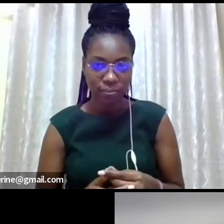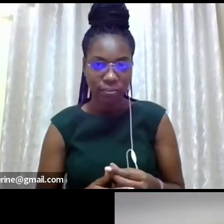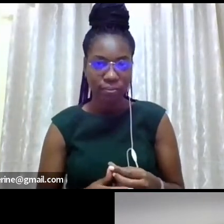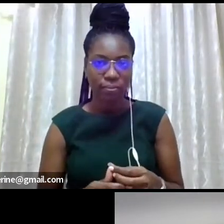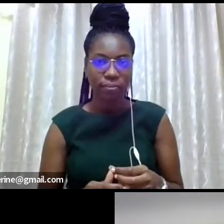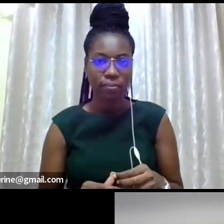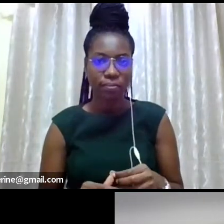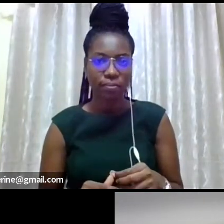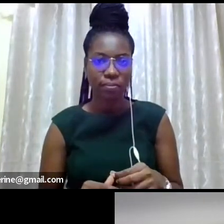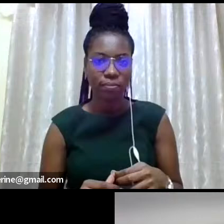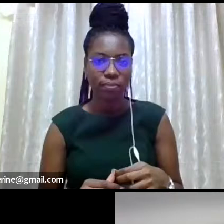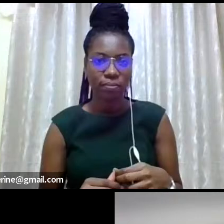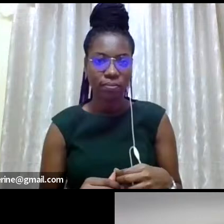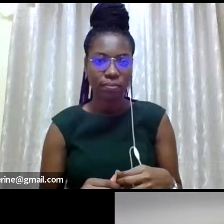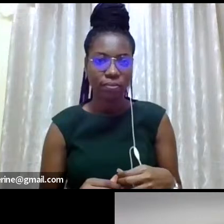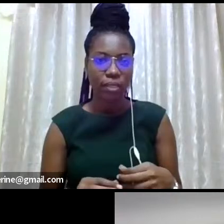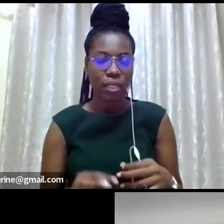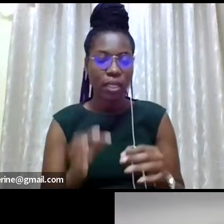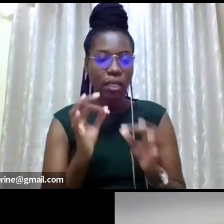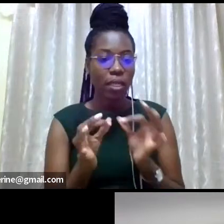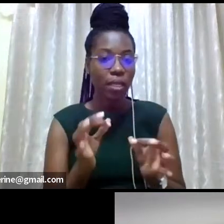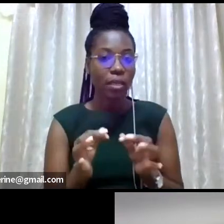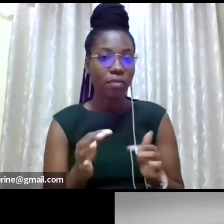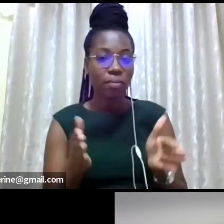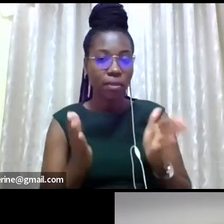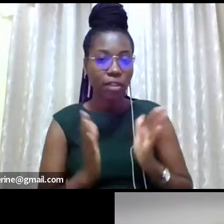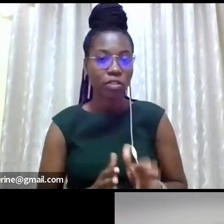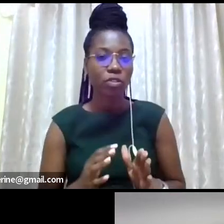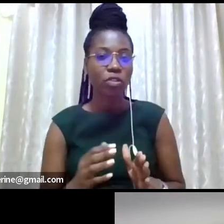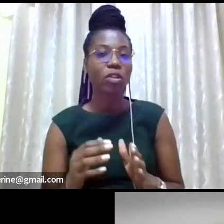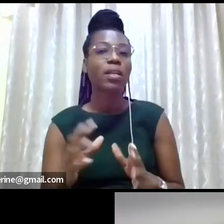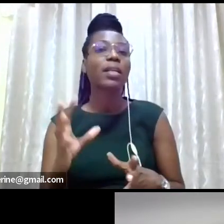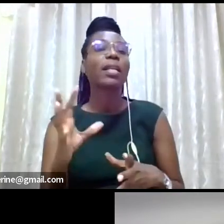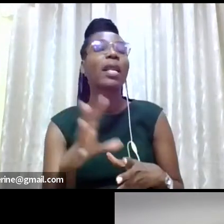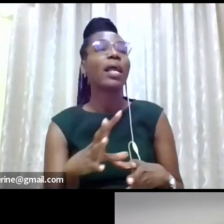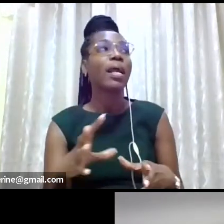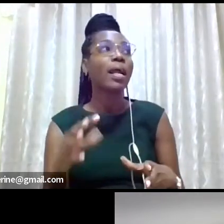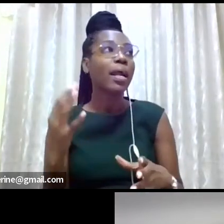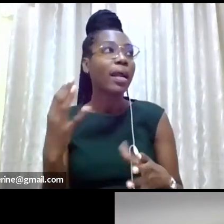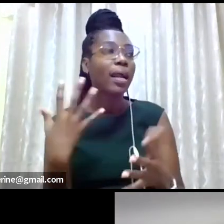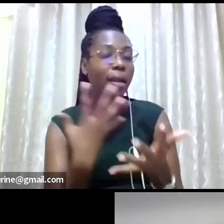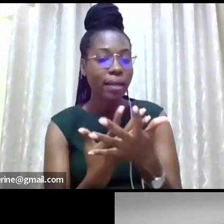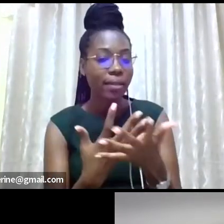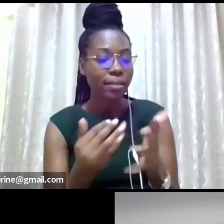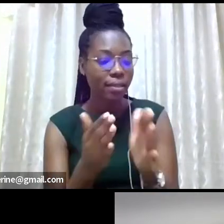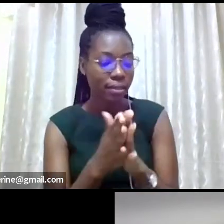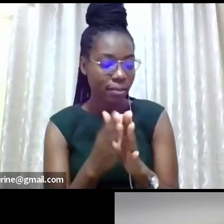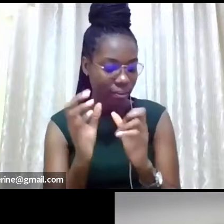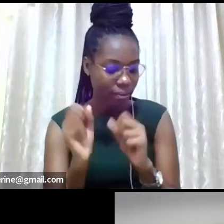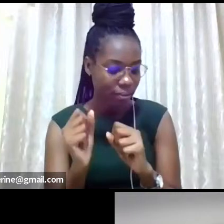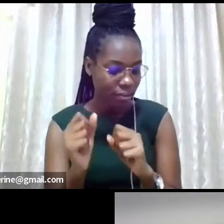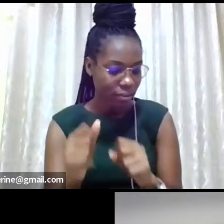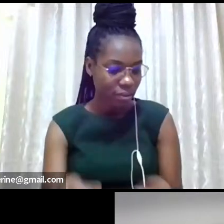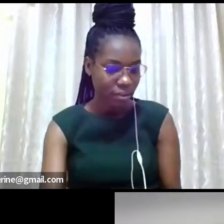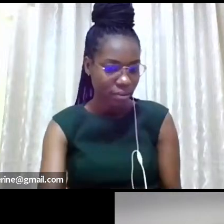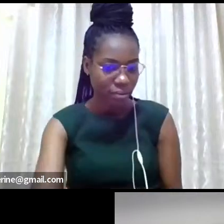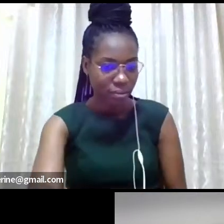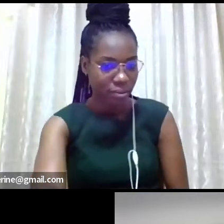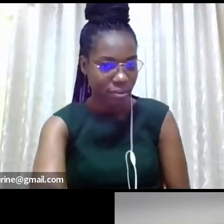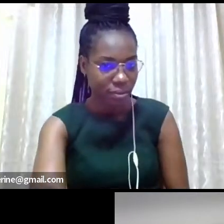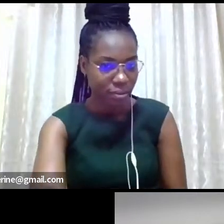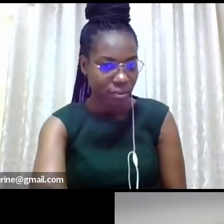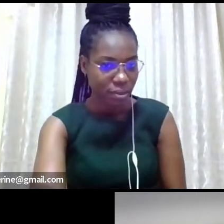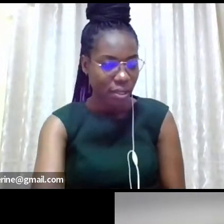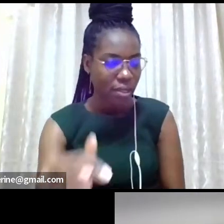If somebody has been arrested, there is a clause within the Employment Act that provides that if you are arrested and detained for more than